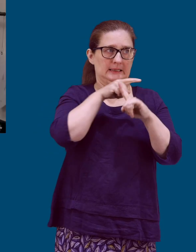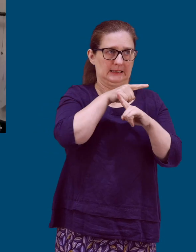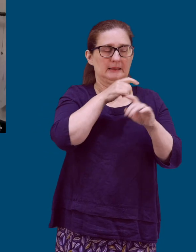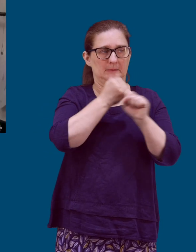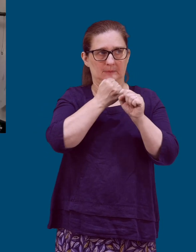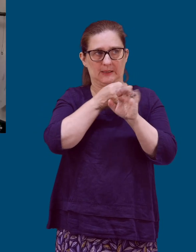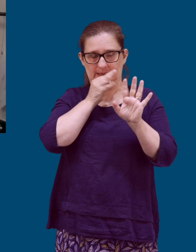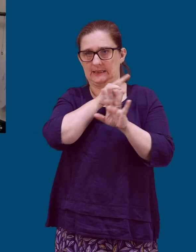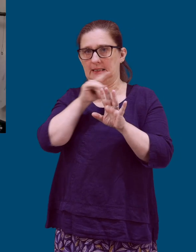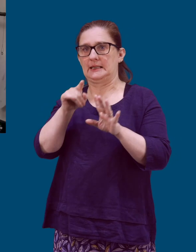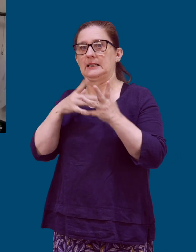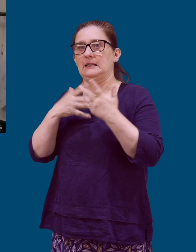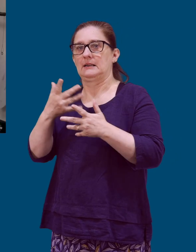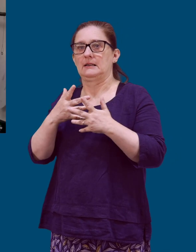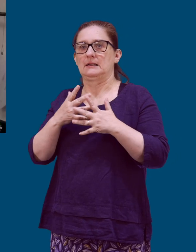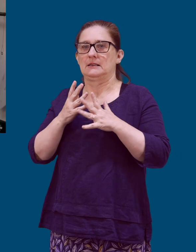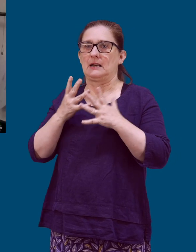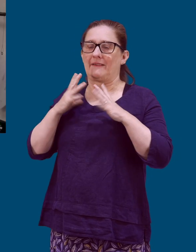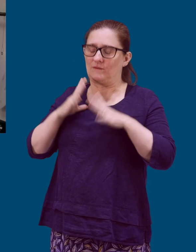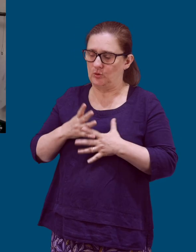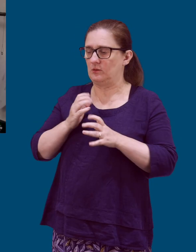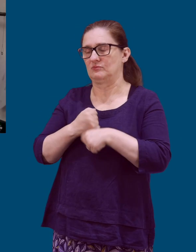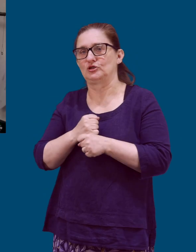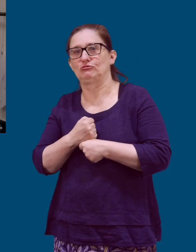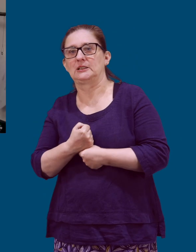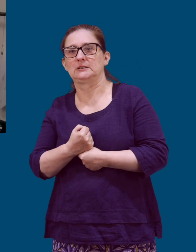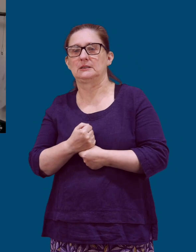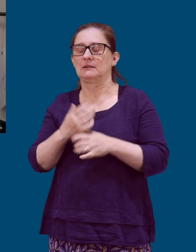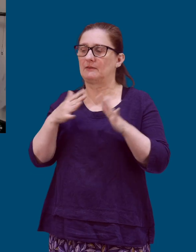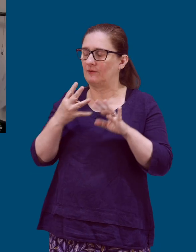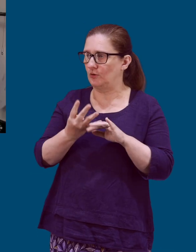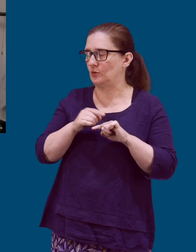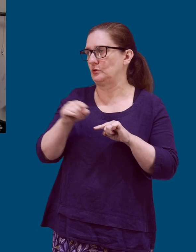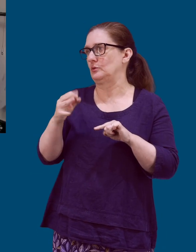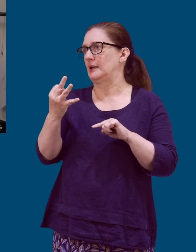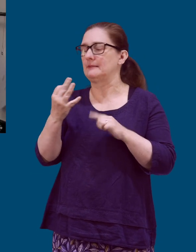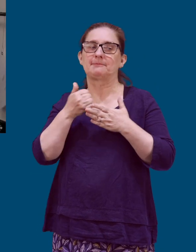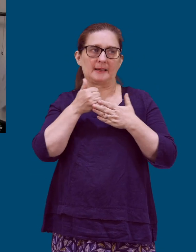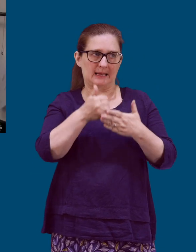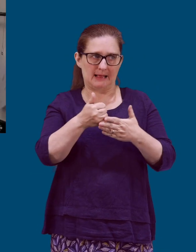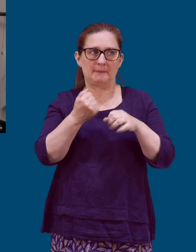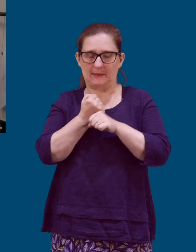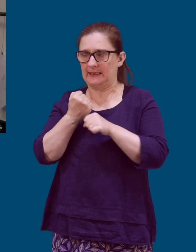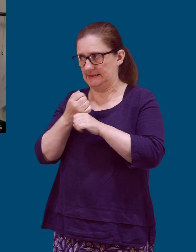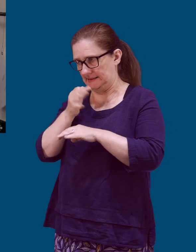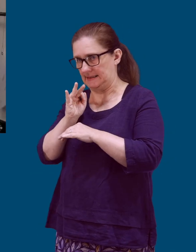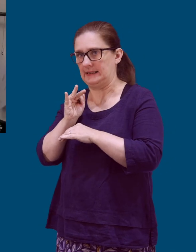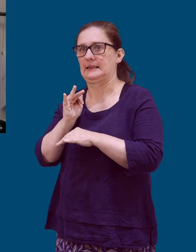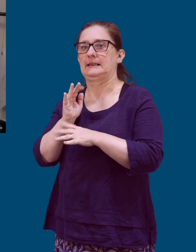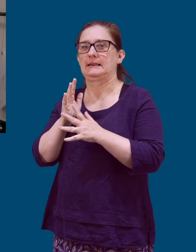exhaustion, frustration, painkillers. Pain? Yes, level 4 to 8. Help make tea, tearful,